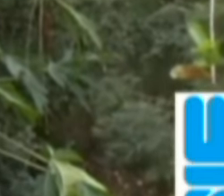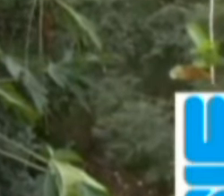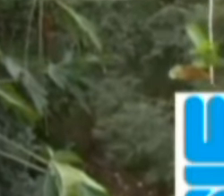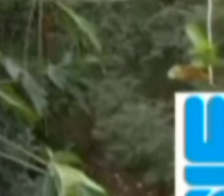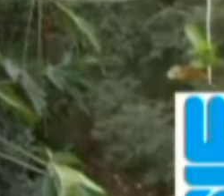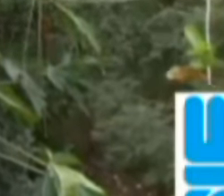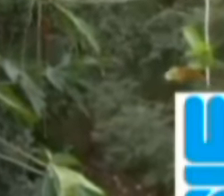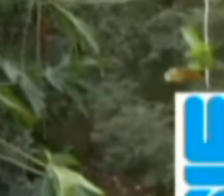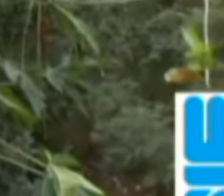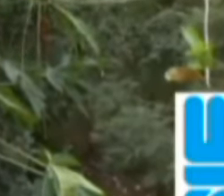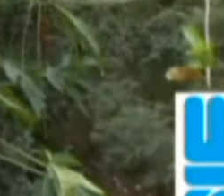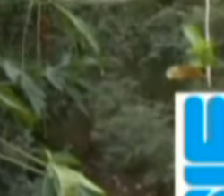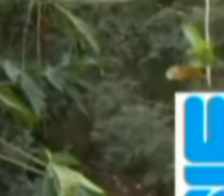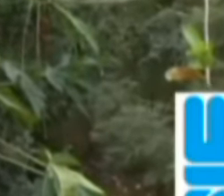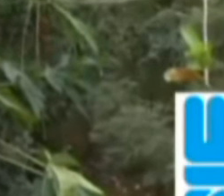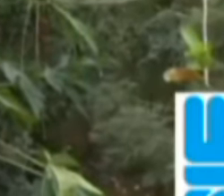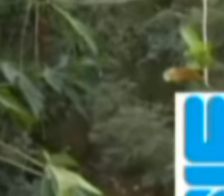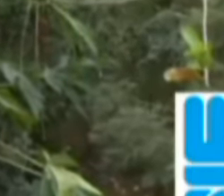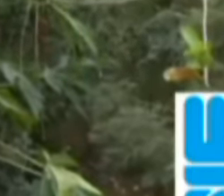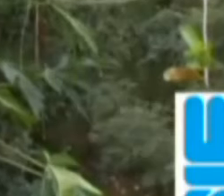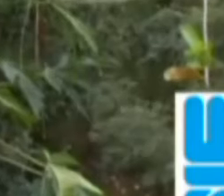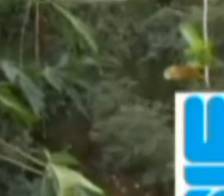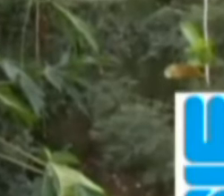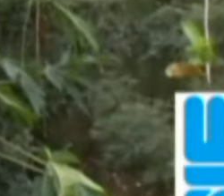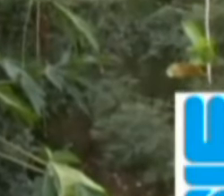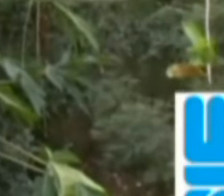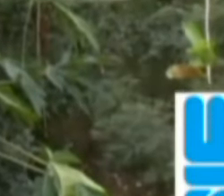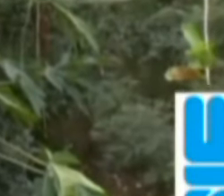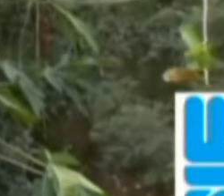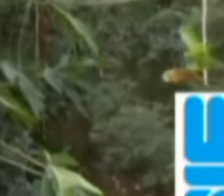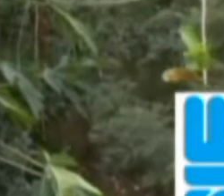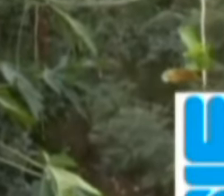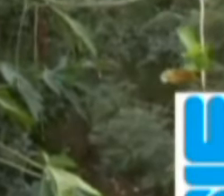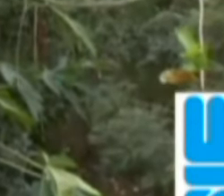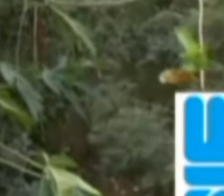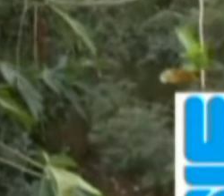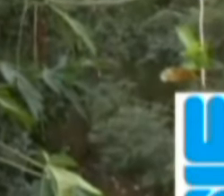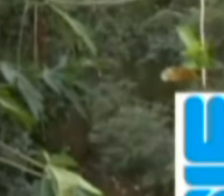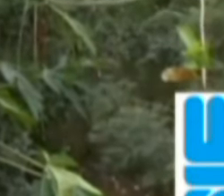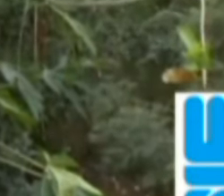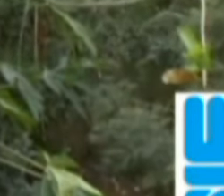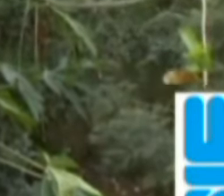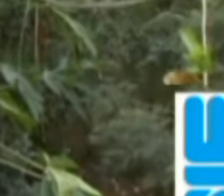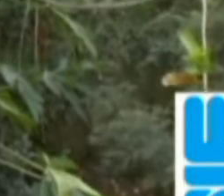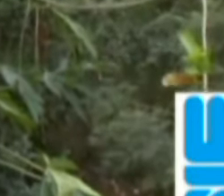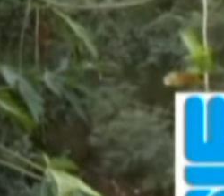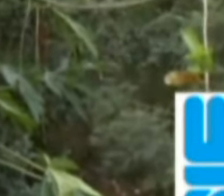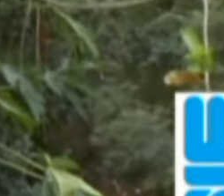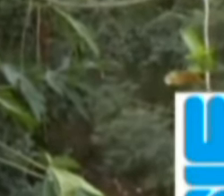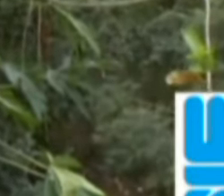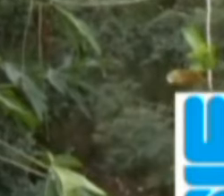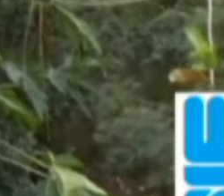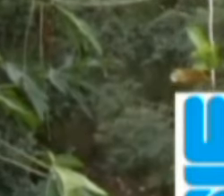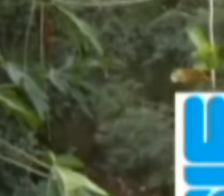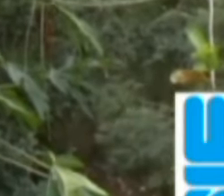Sanbonani maswatla mahle libito lami ngingubusi ngakasimelane ngi managing director wa Macmillan Education